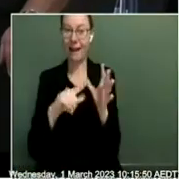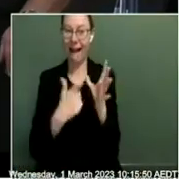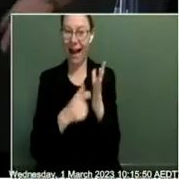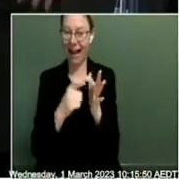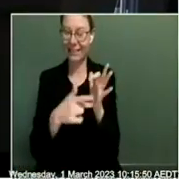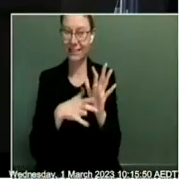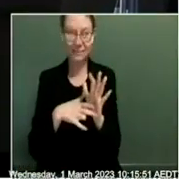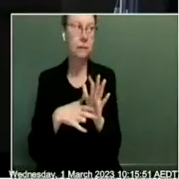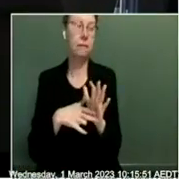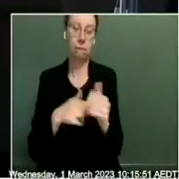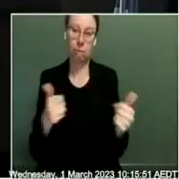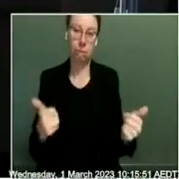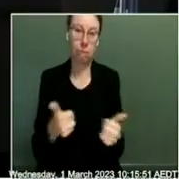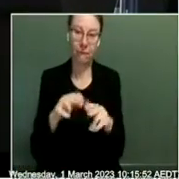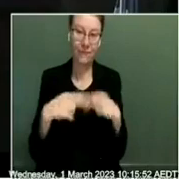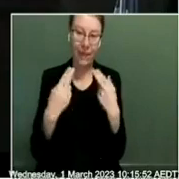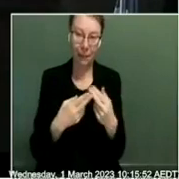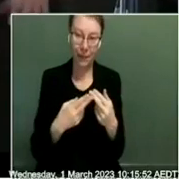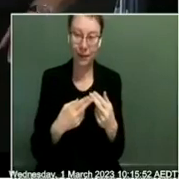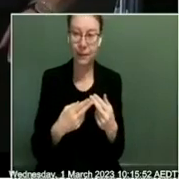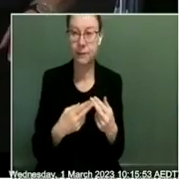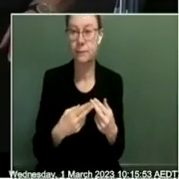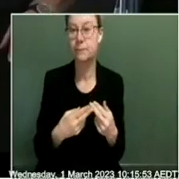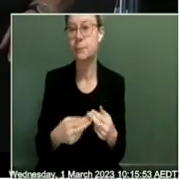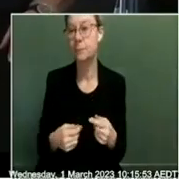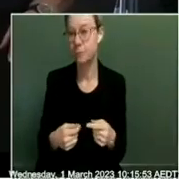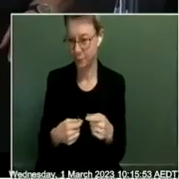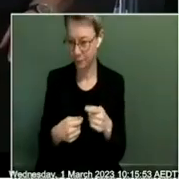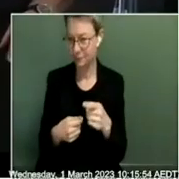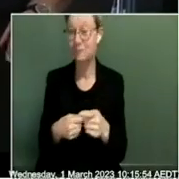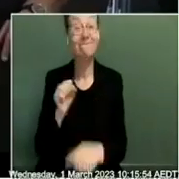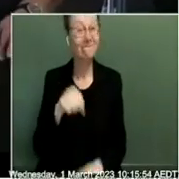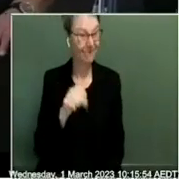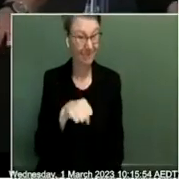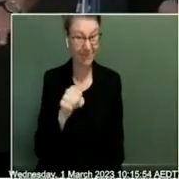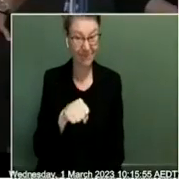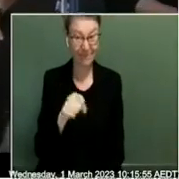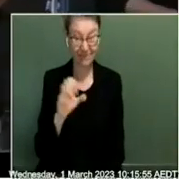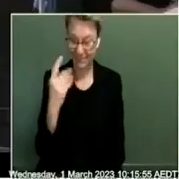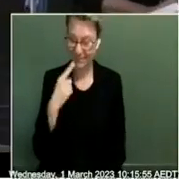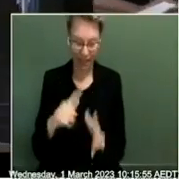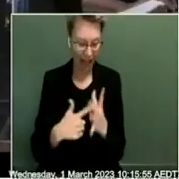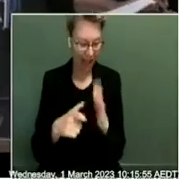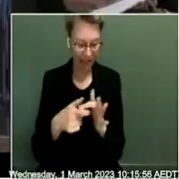the Ardens and how many family groups have married into. That's the other thing, the connections.